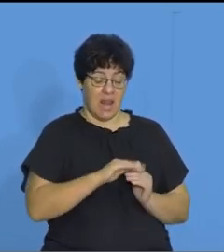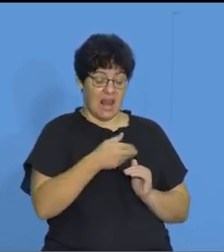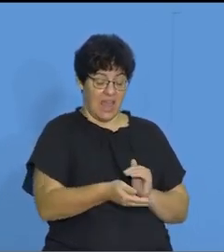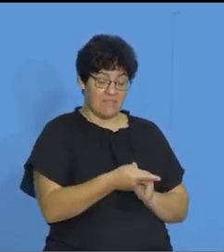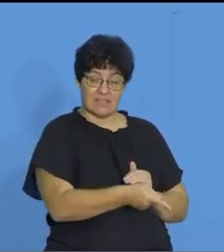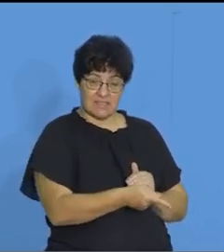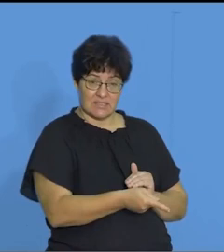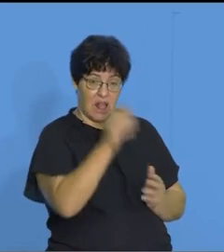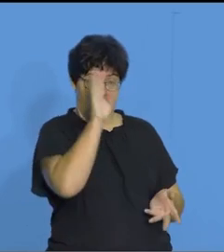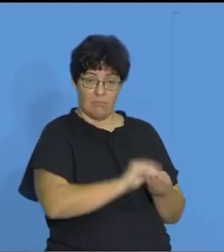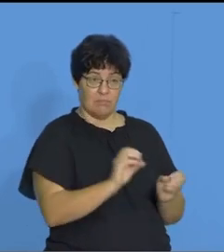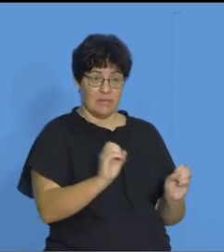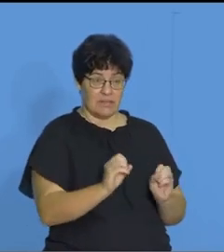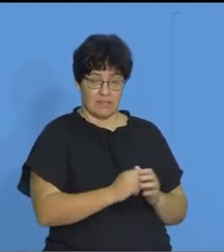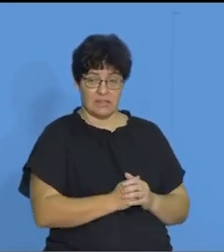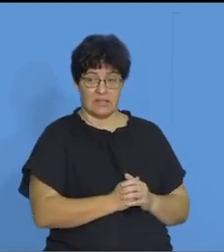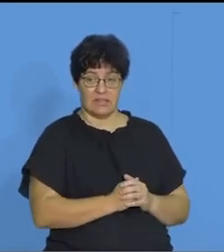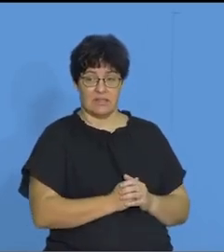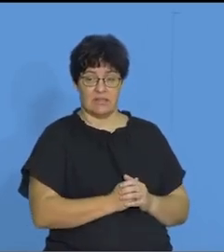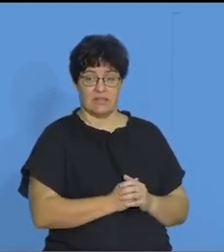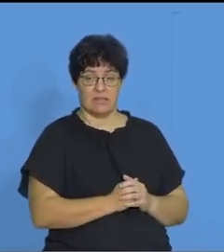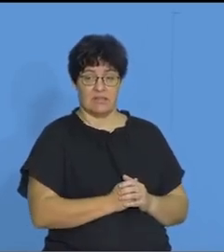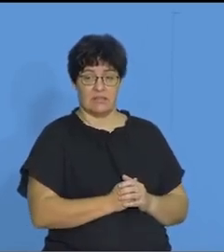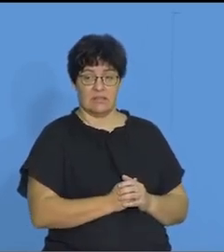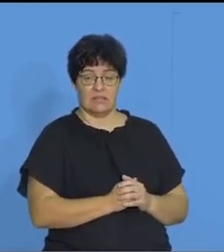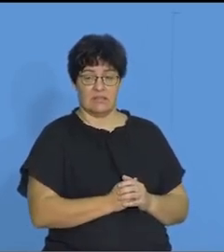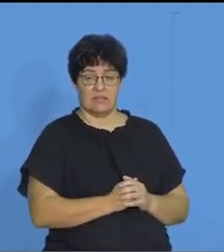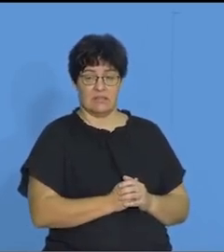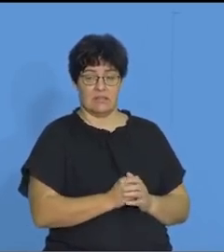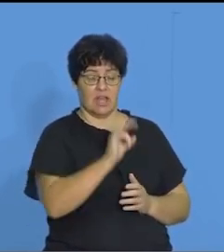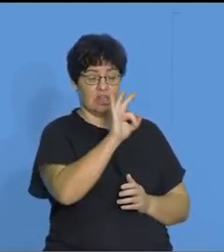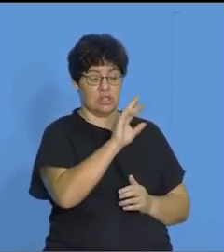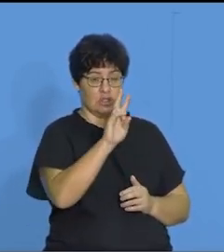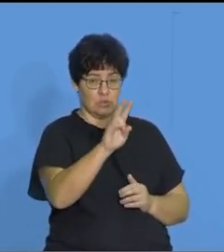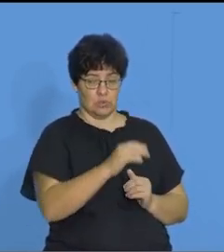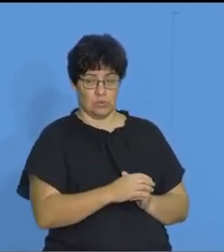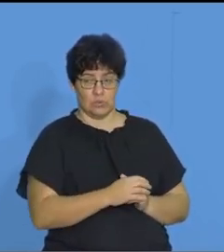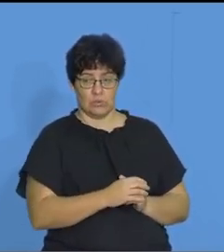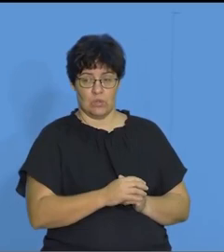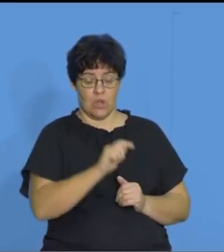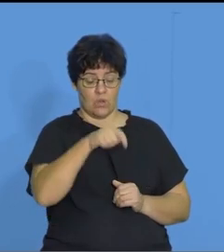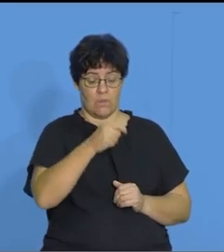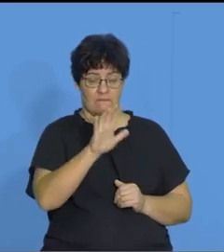unreacted, okay? Okay, is equal to